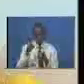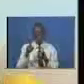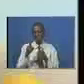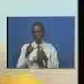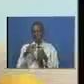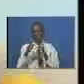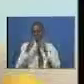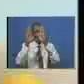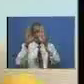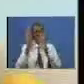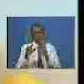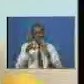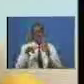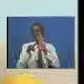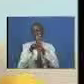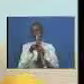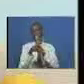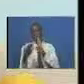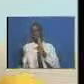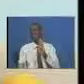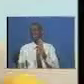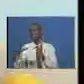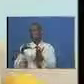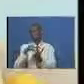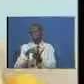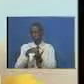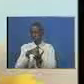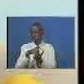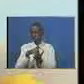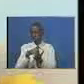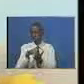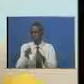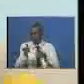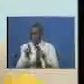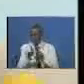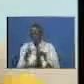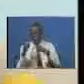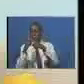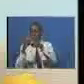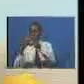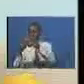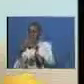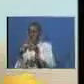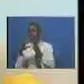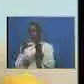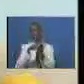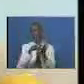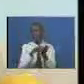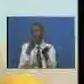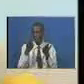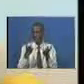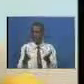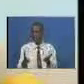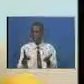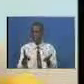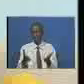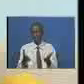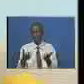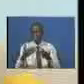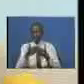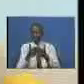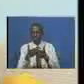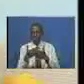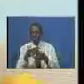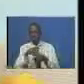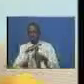of some of the conditions but I look at only at the positive aspect of that last six years that I'm working we have actually created role models